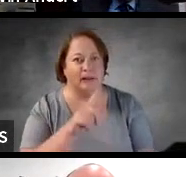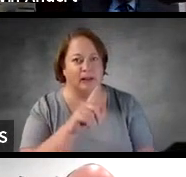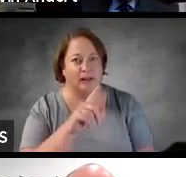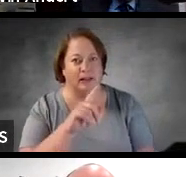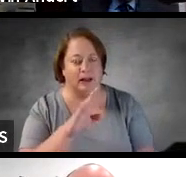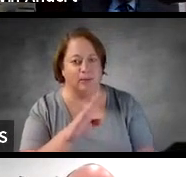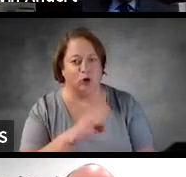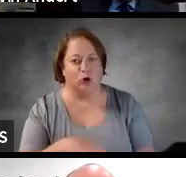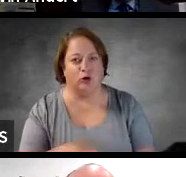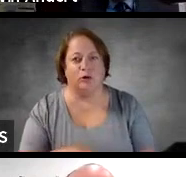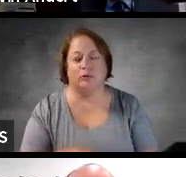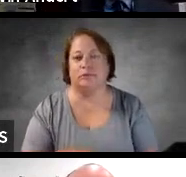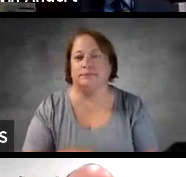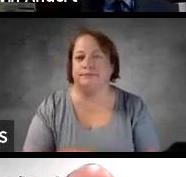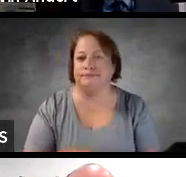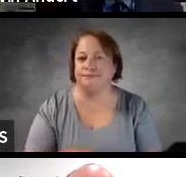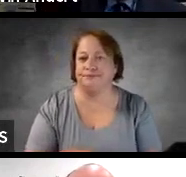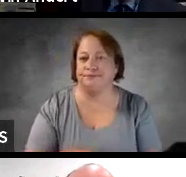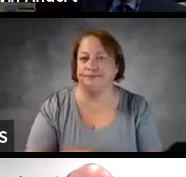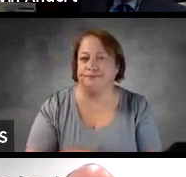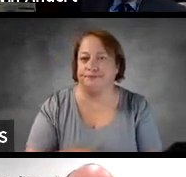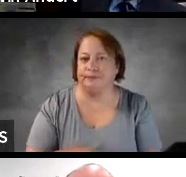Lindbergh?